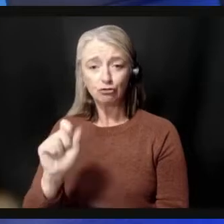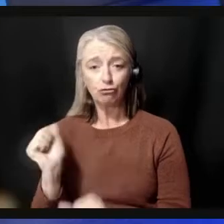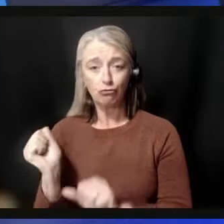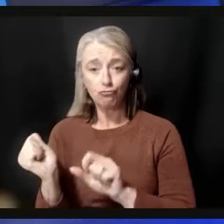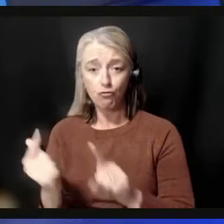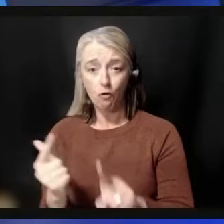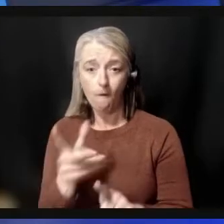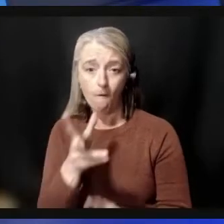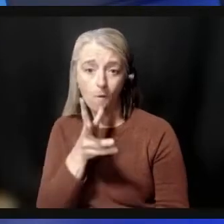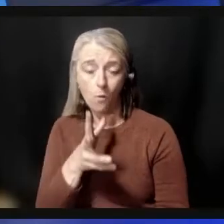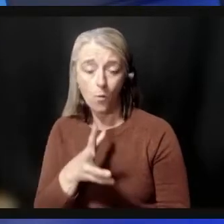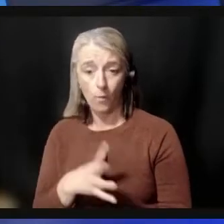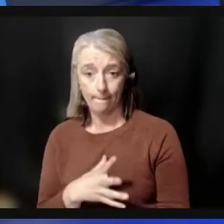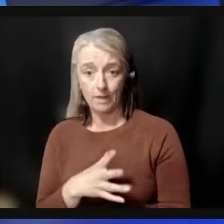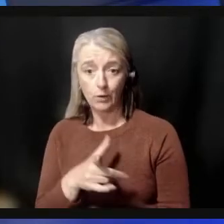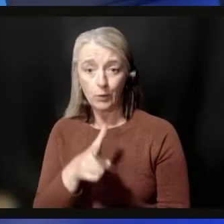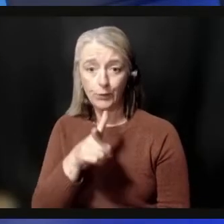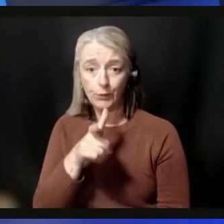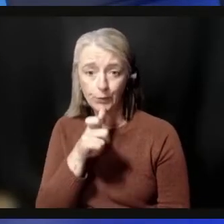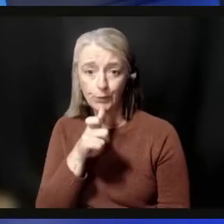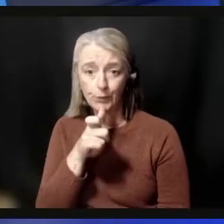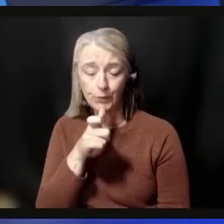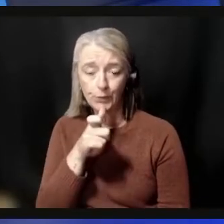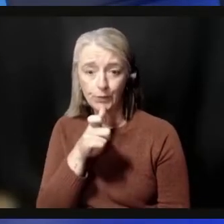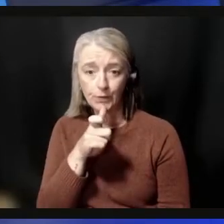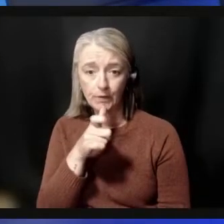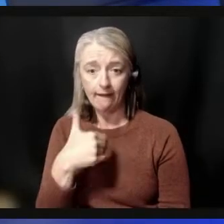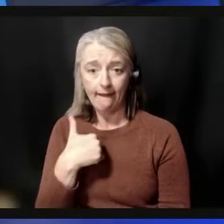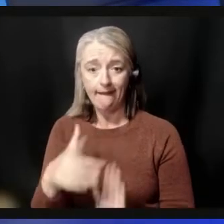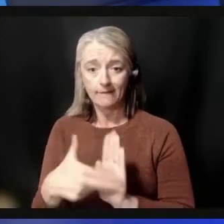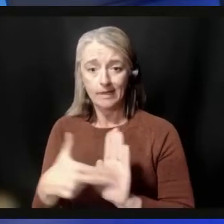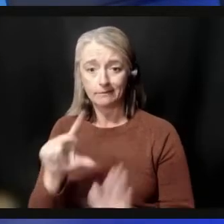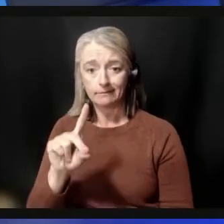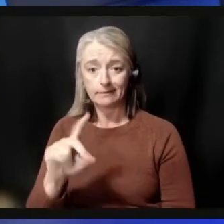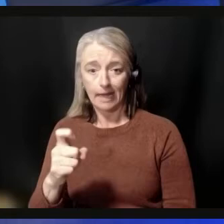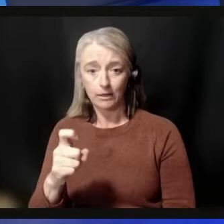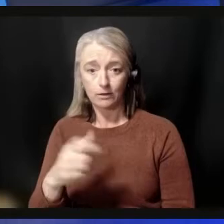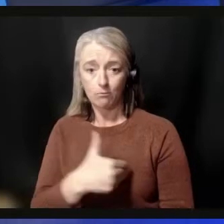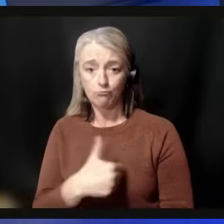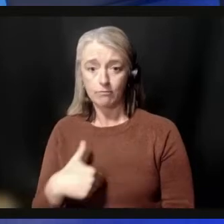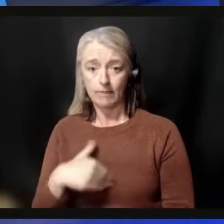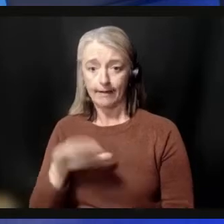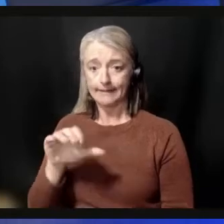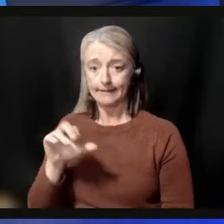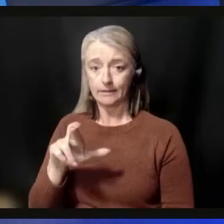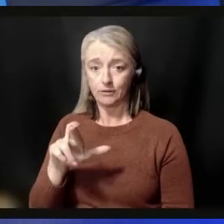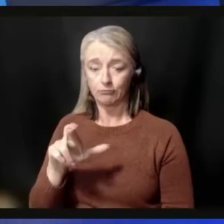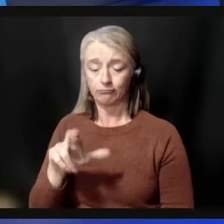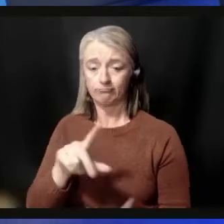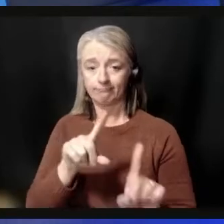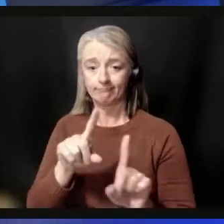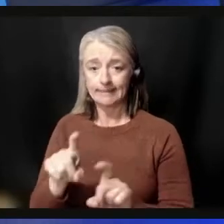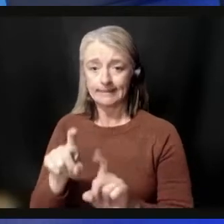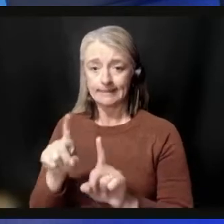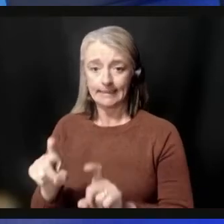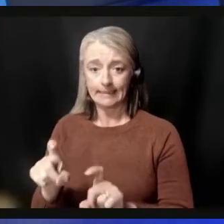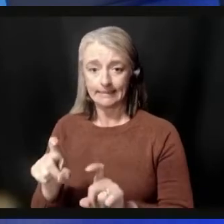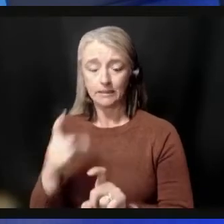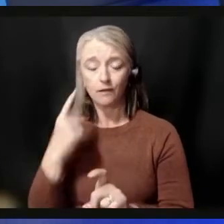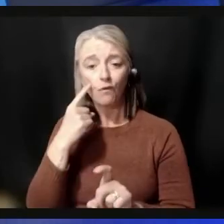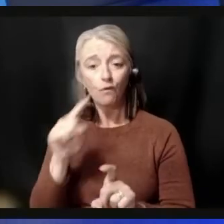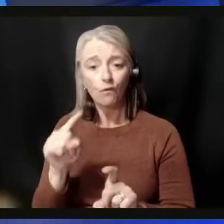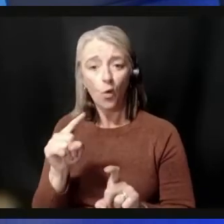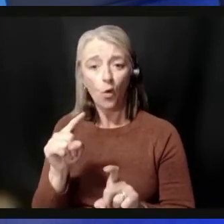woman who gets a diagnosis of breast cancer get tested for